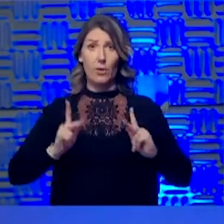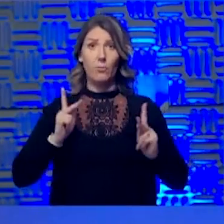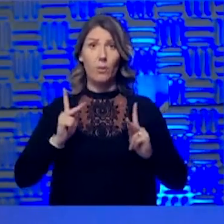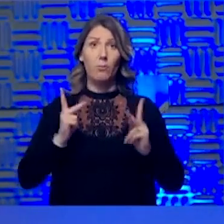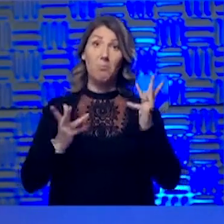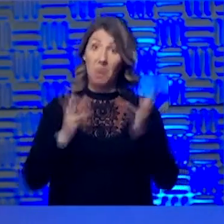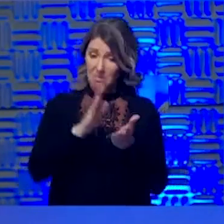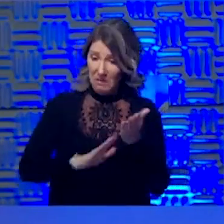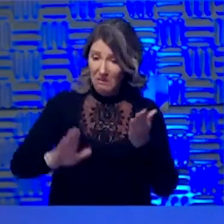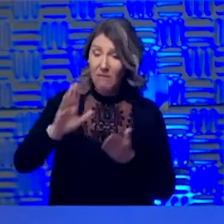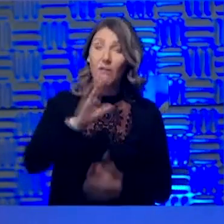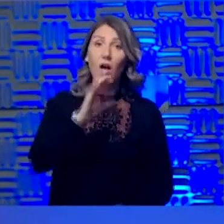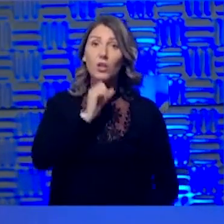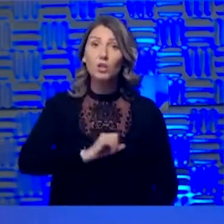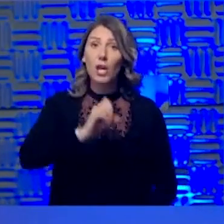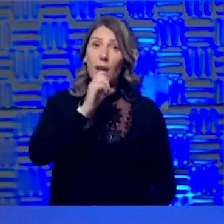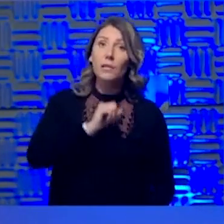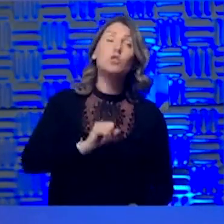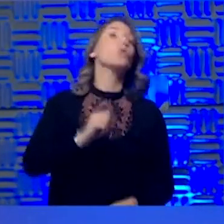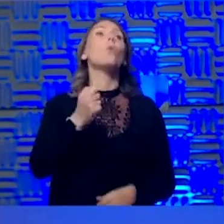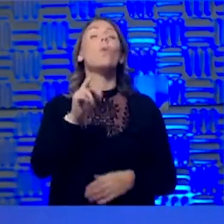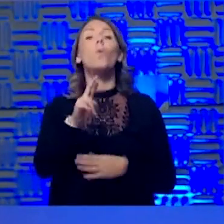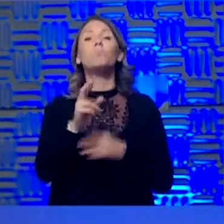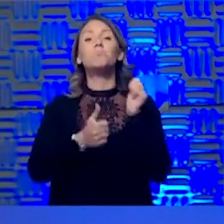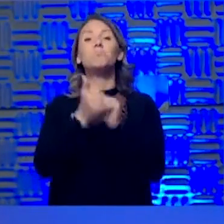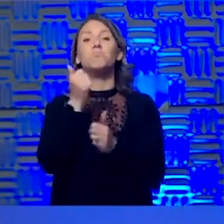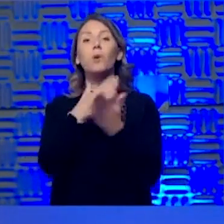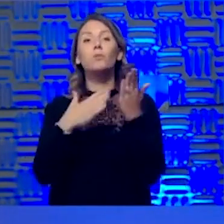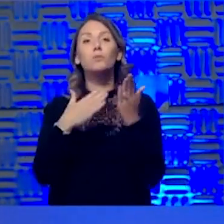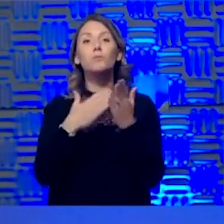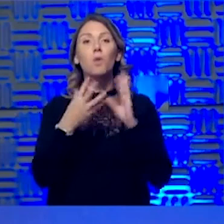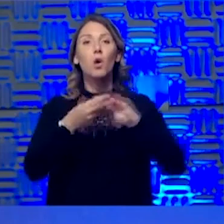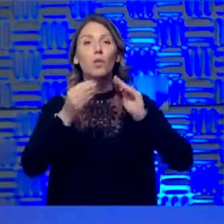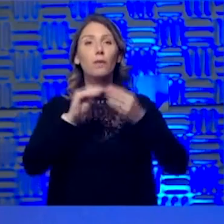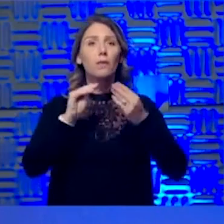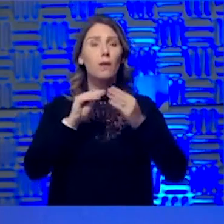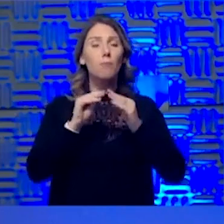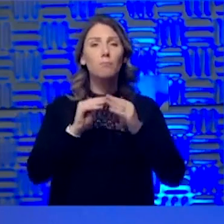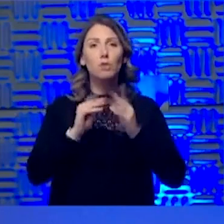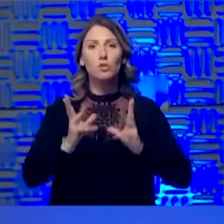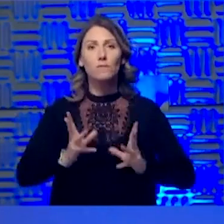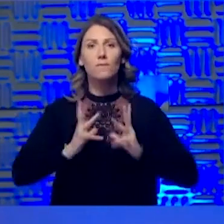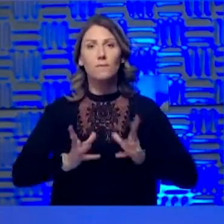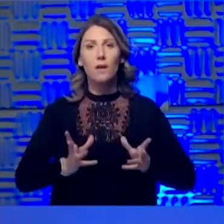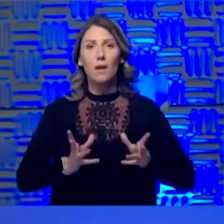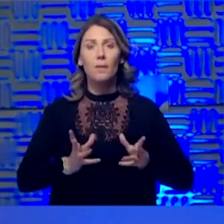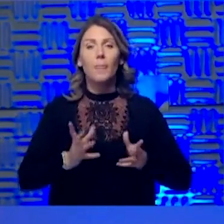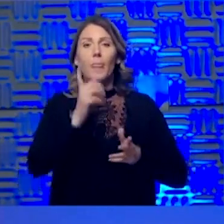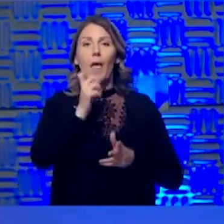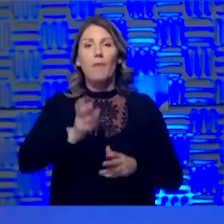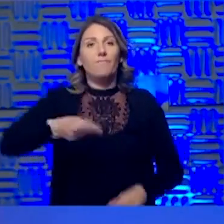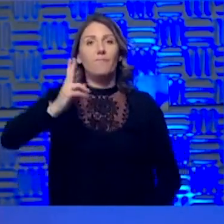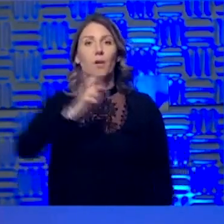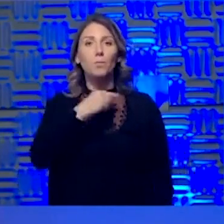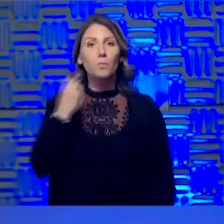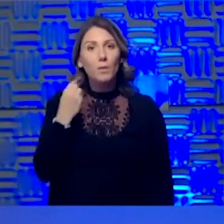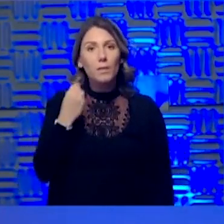college age, probably for the most part, as far as the numbers go, do okay and don't have the risk